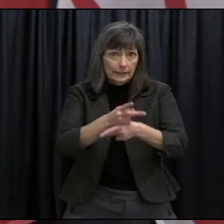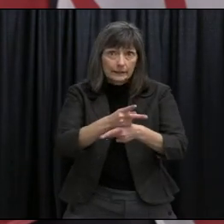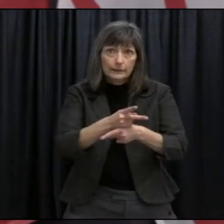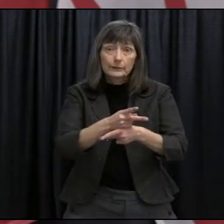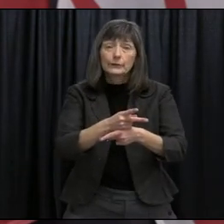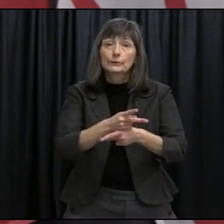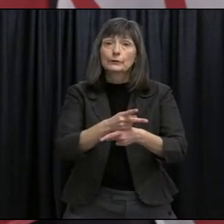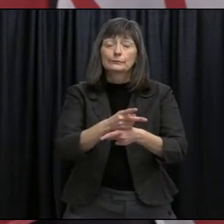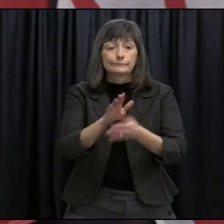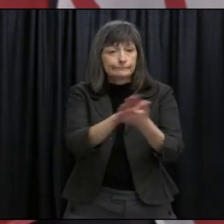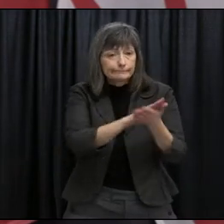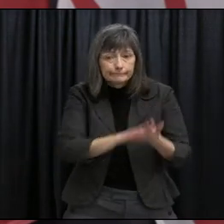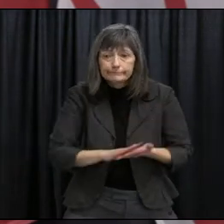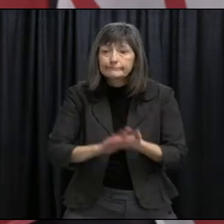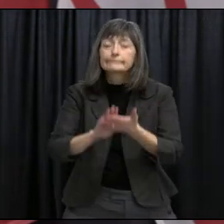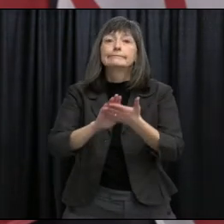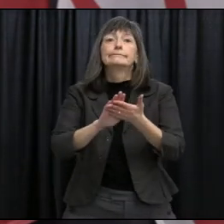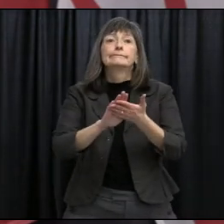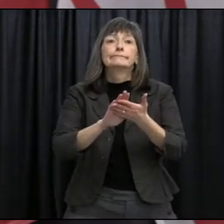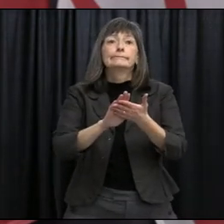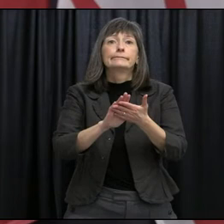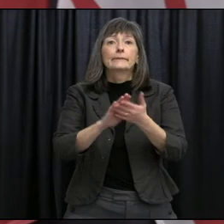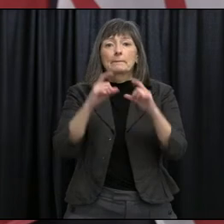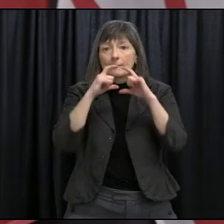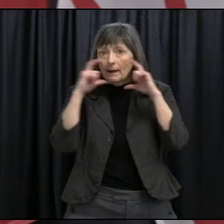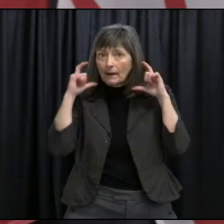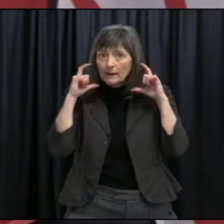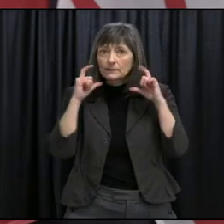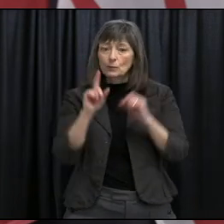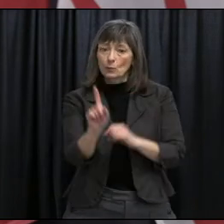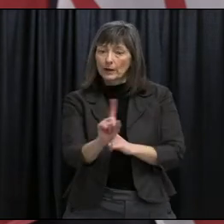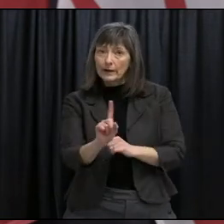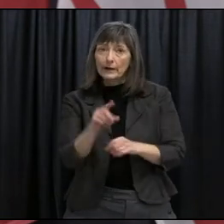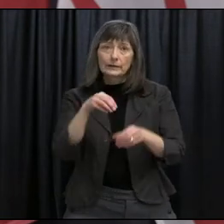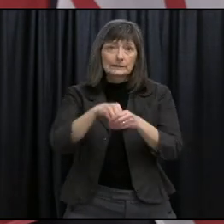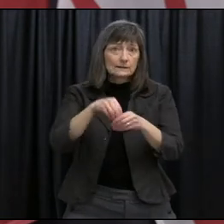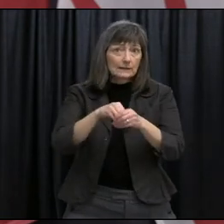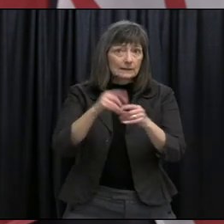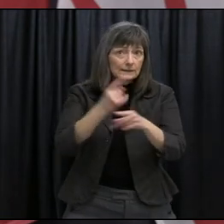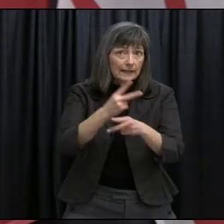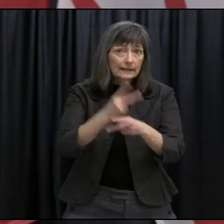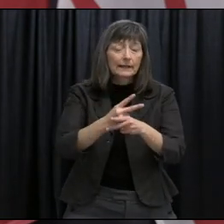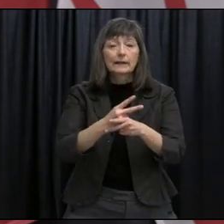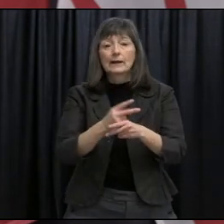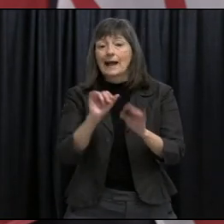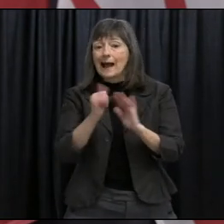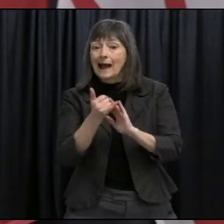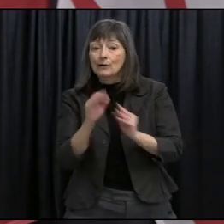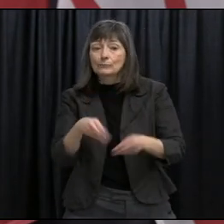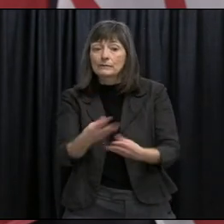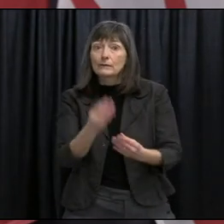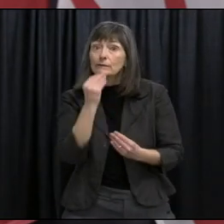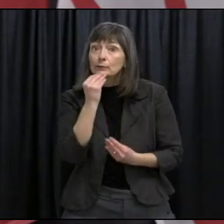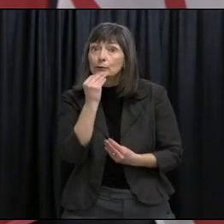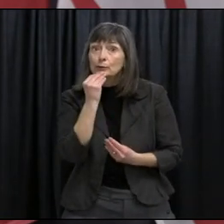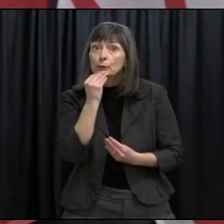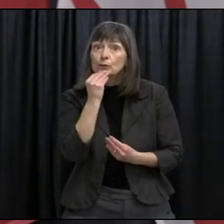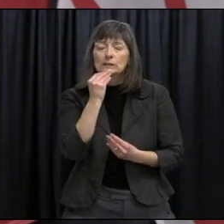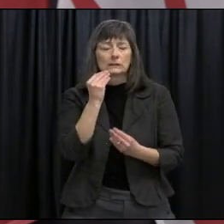of sanitizing, hand sanitizing, masks, meals, and other protocols must be